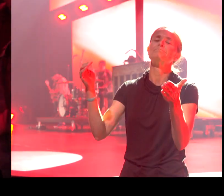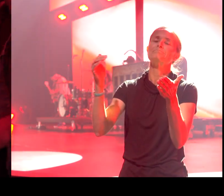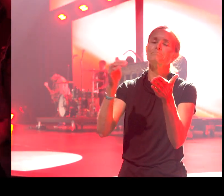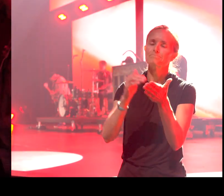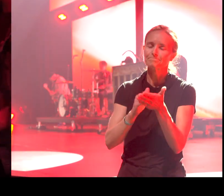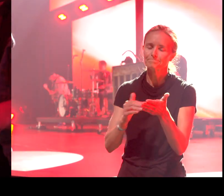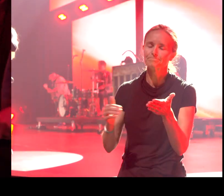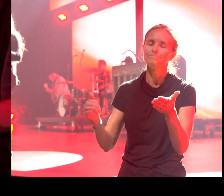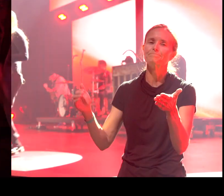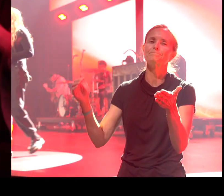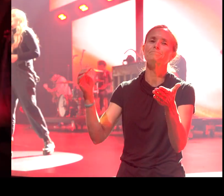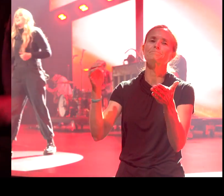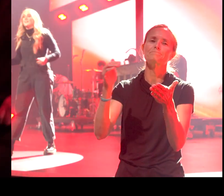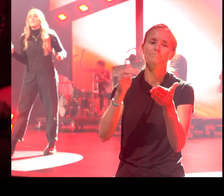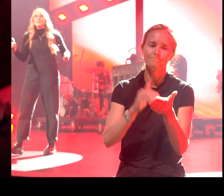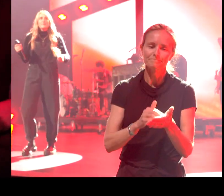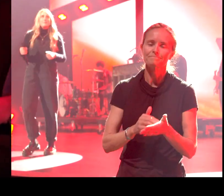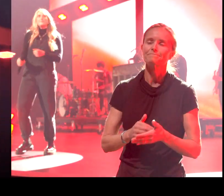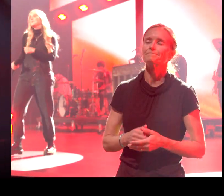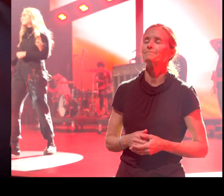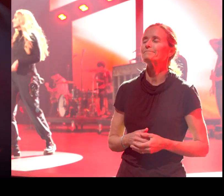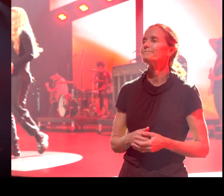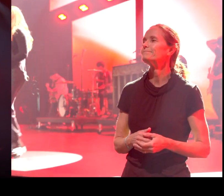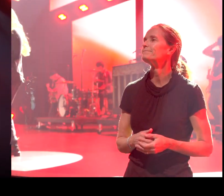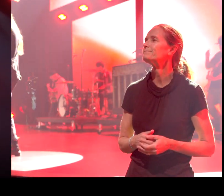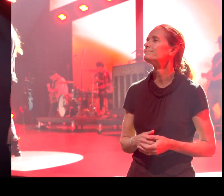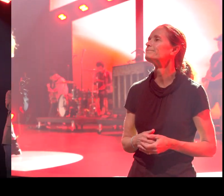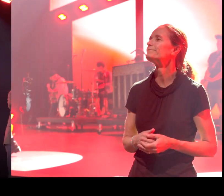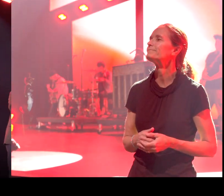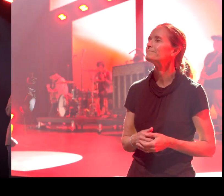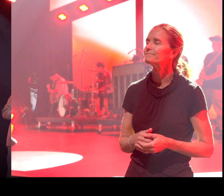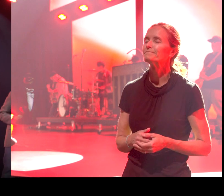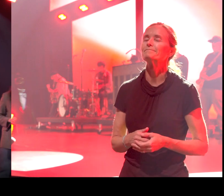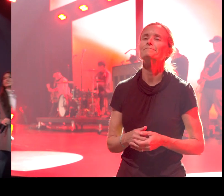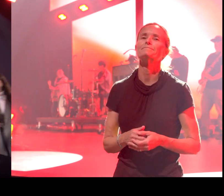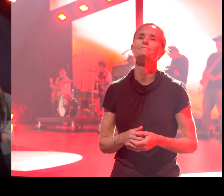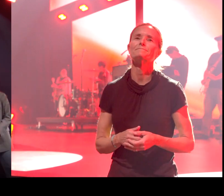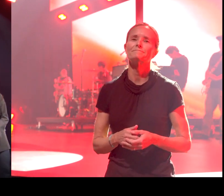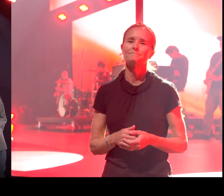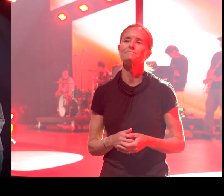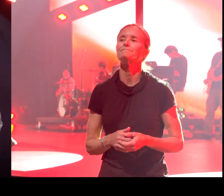Over and over, time and again,